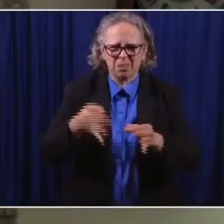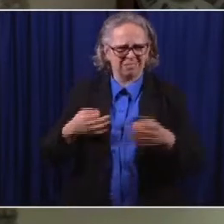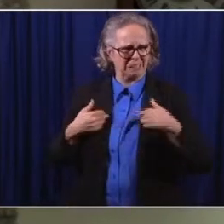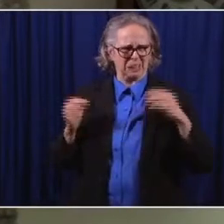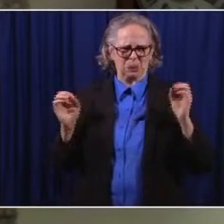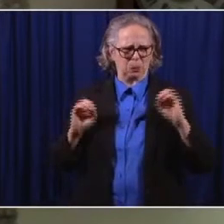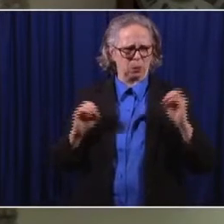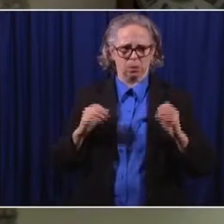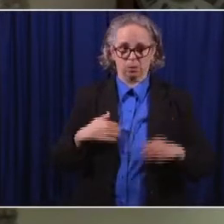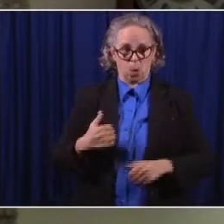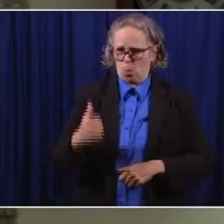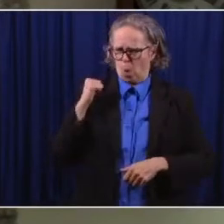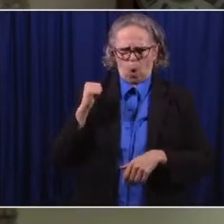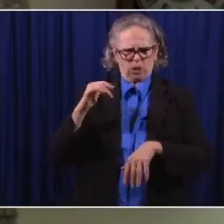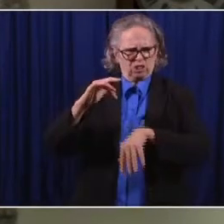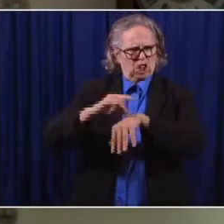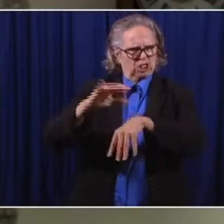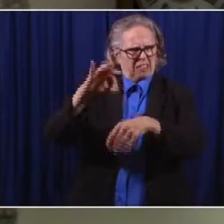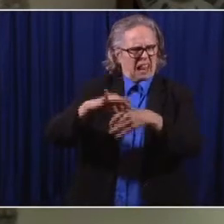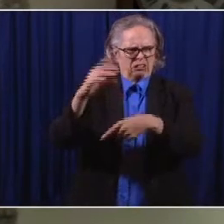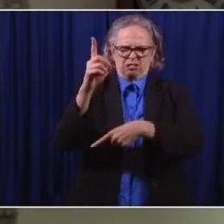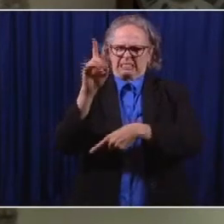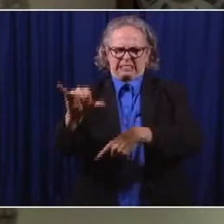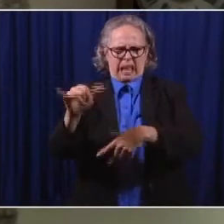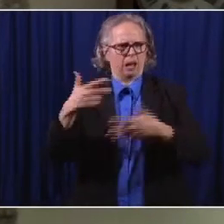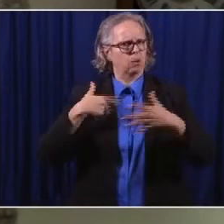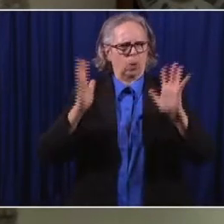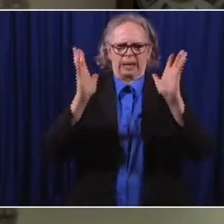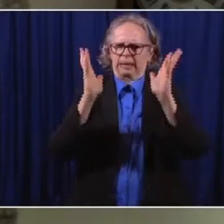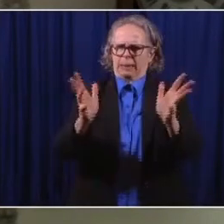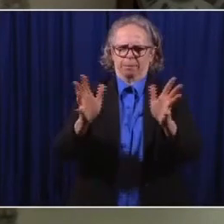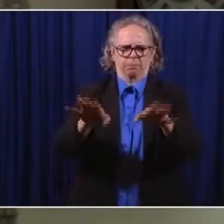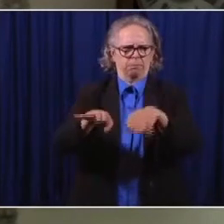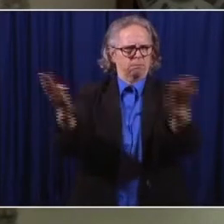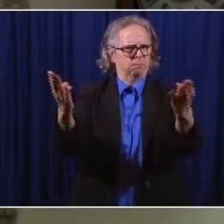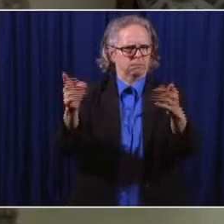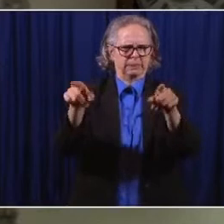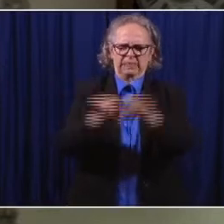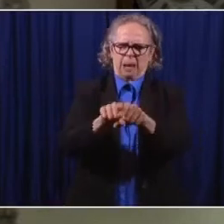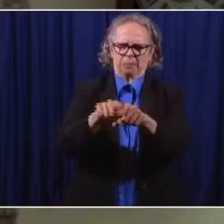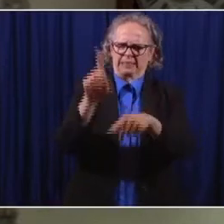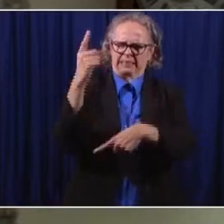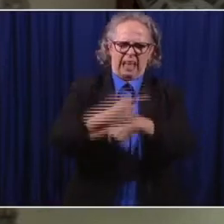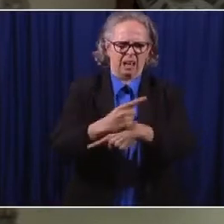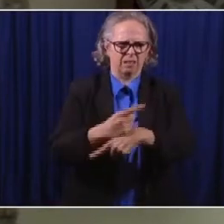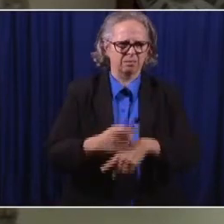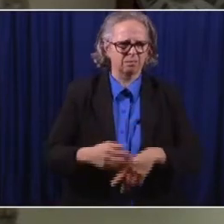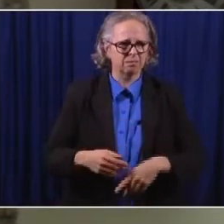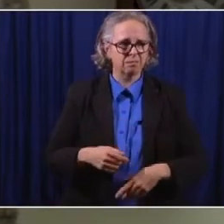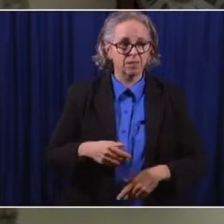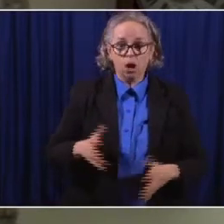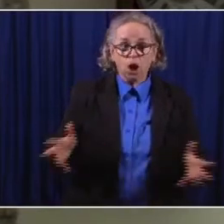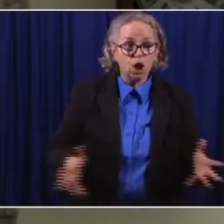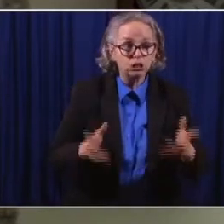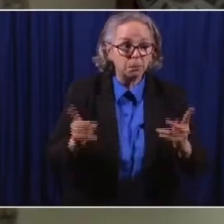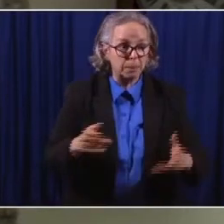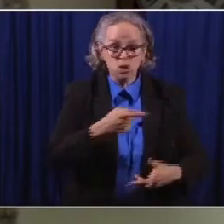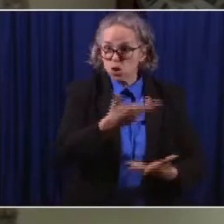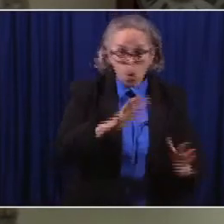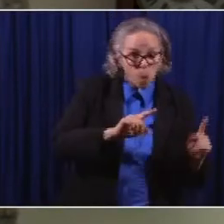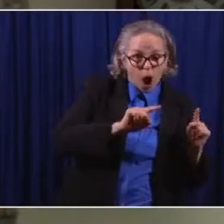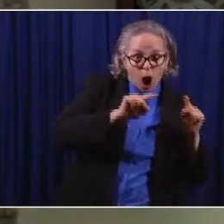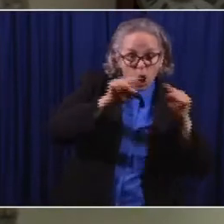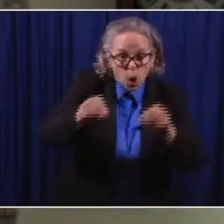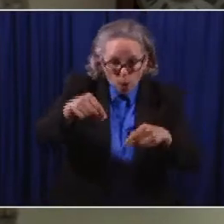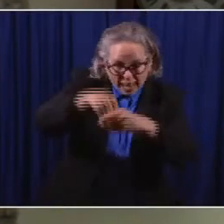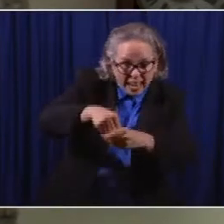on election day, and we just urge everyone to, if you're not going to vote in person and you want to vote absentee, now's